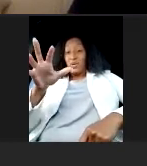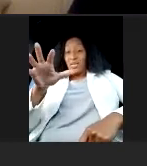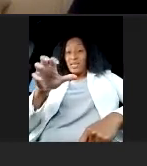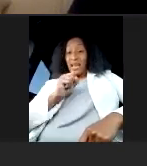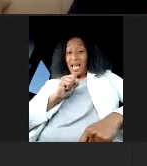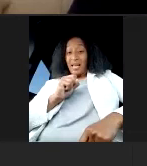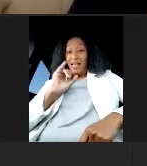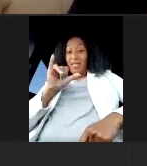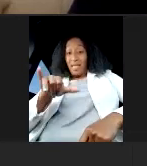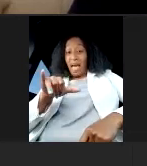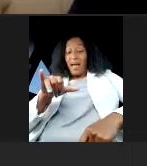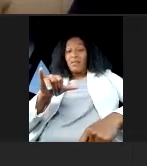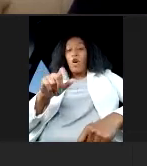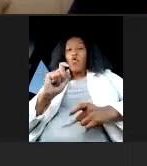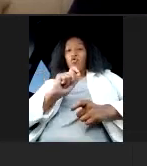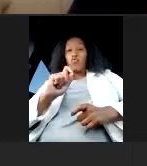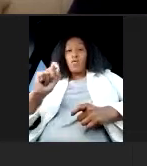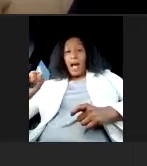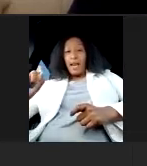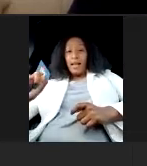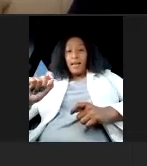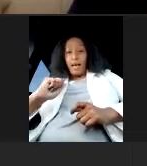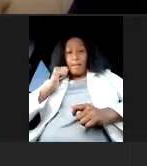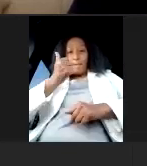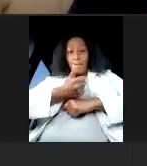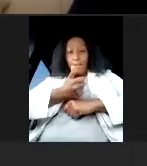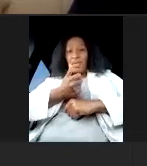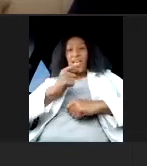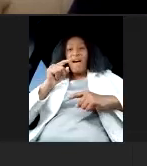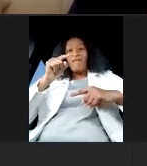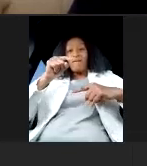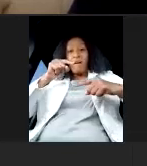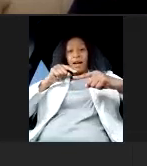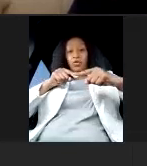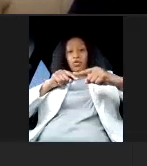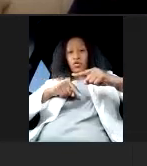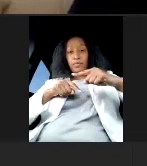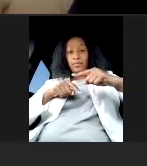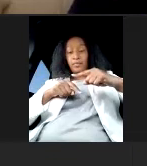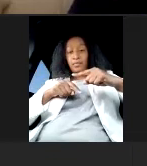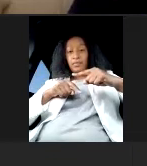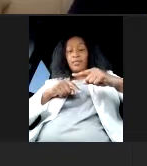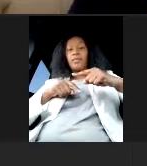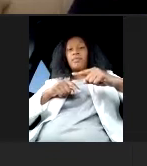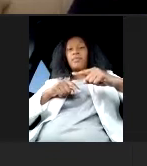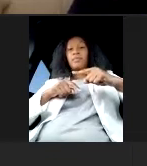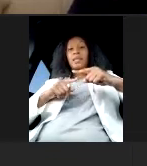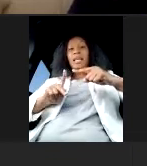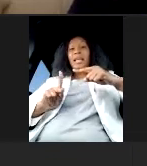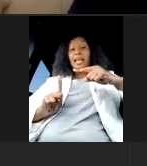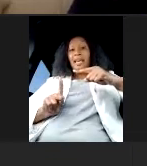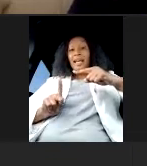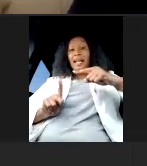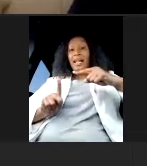fraction. And I write it as a fraction so that the kilometers part is in the